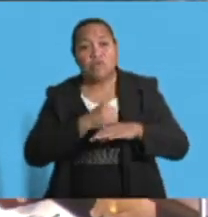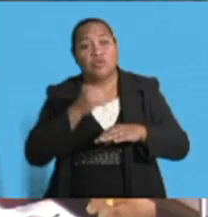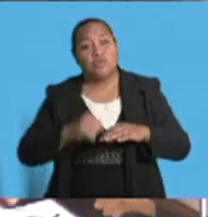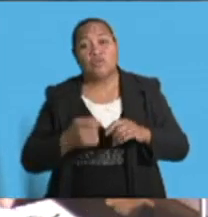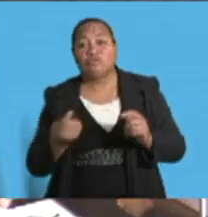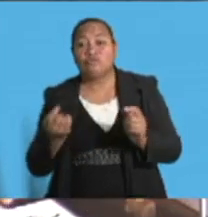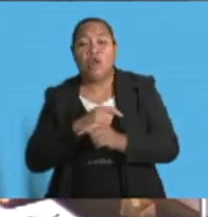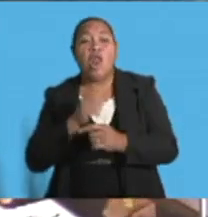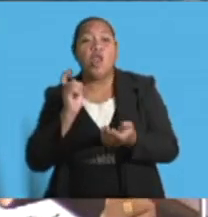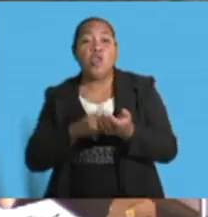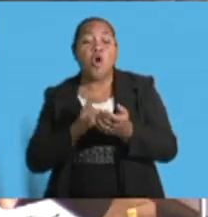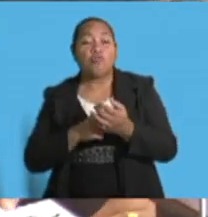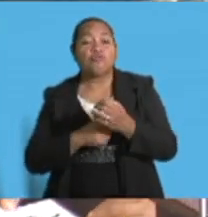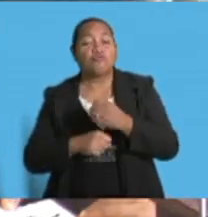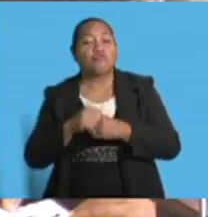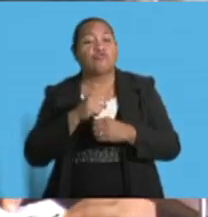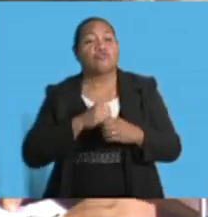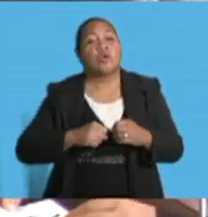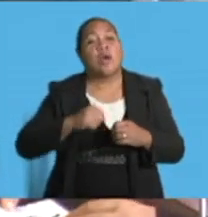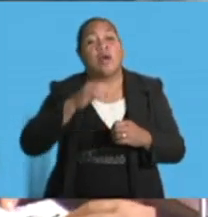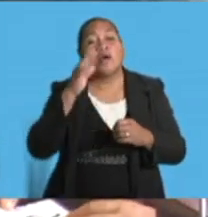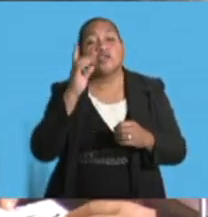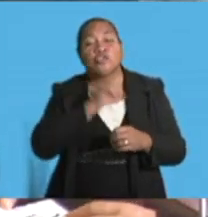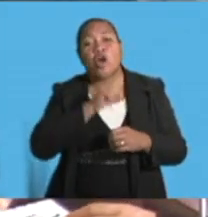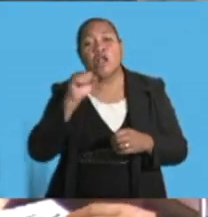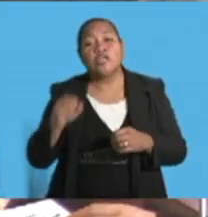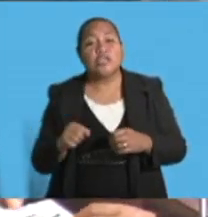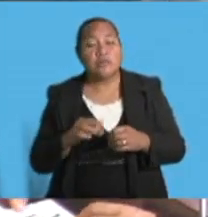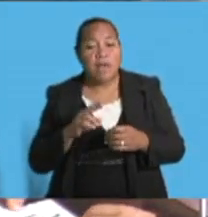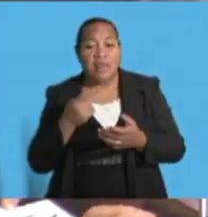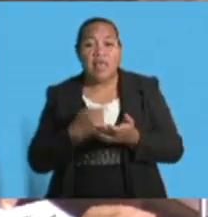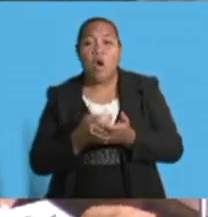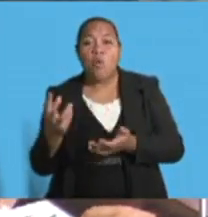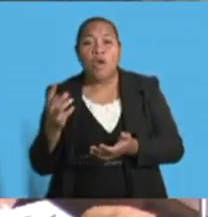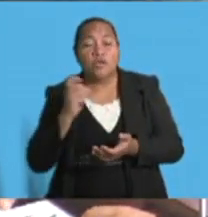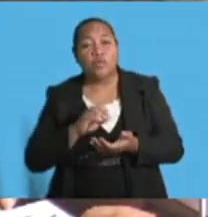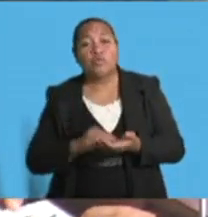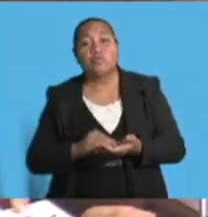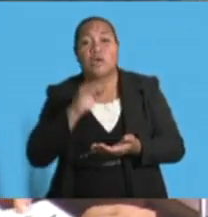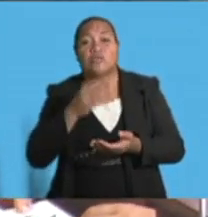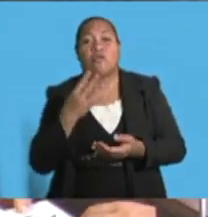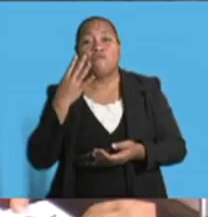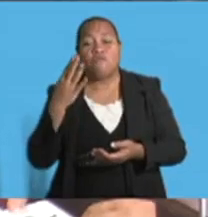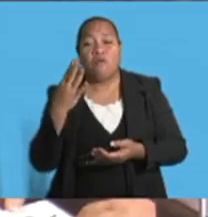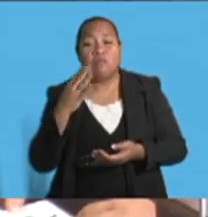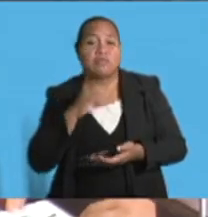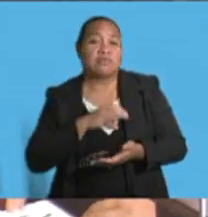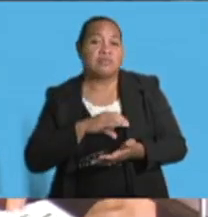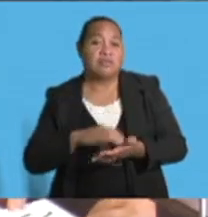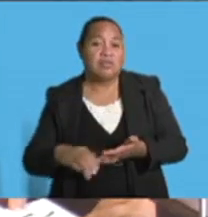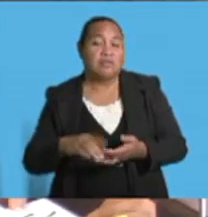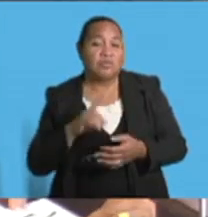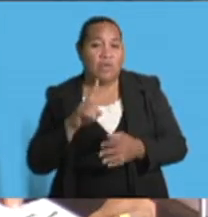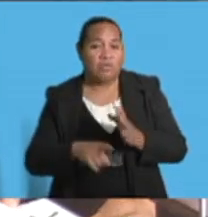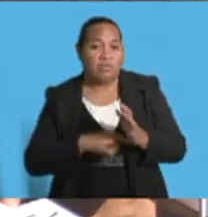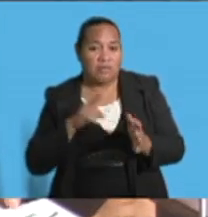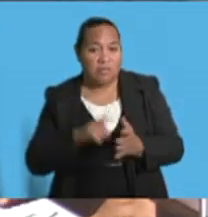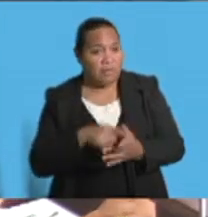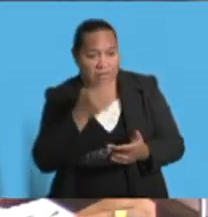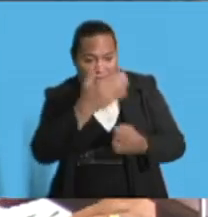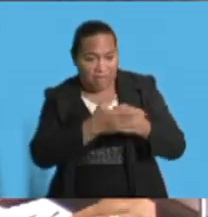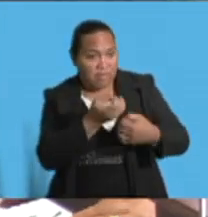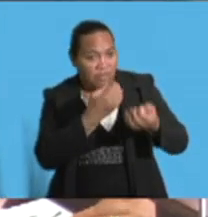scholarship and raise the minimum wage to $5 an hour. They are not telling us where they are going to get the money